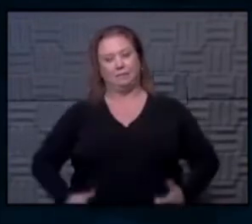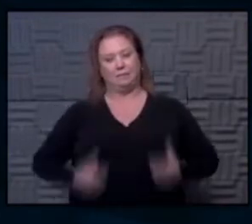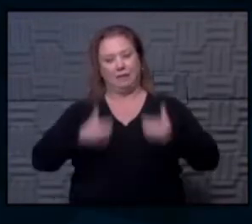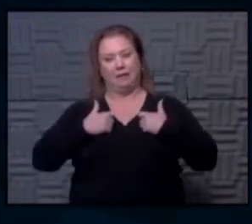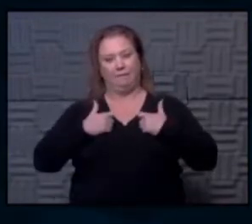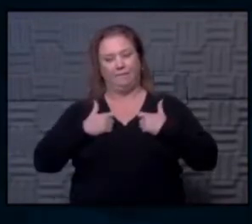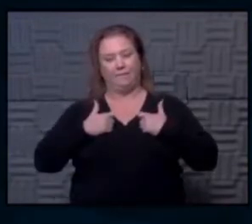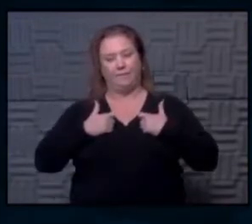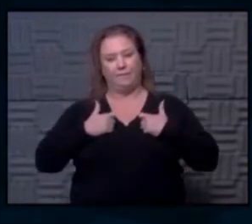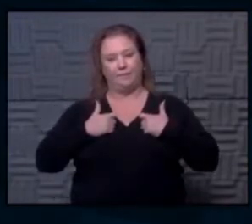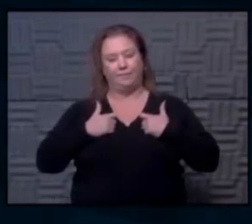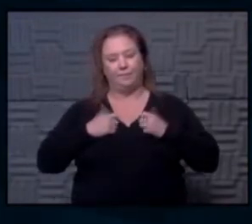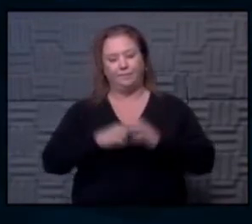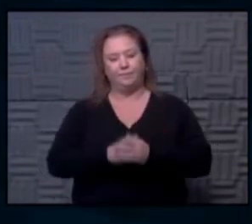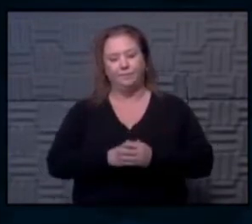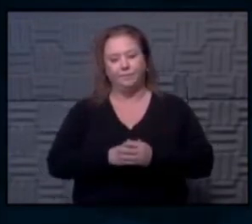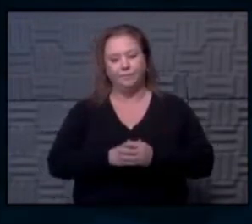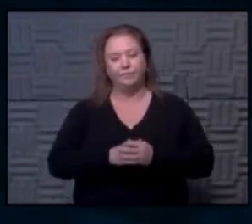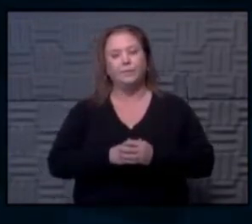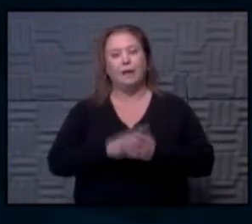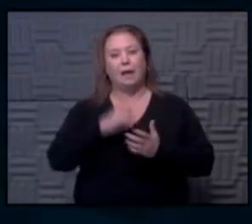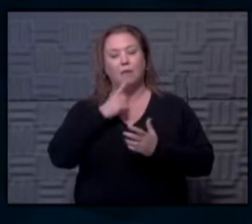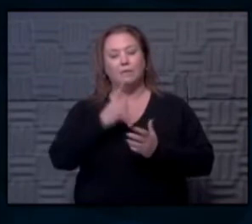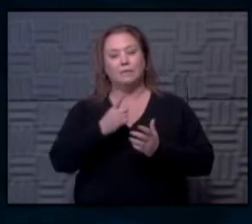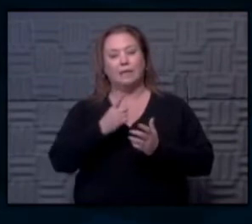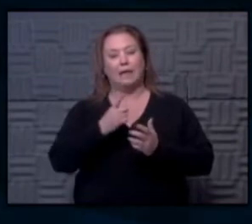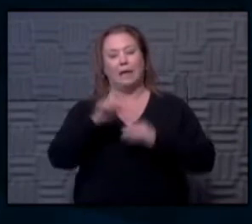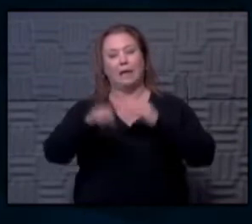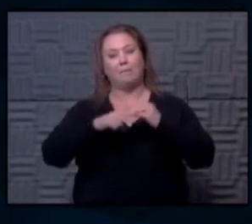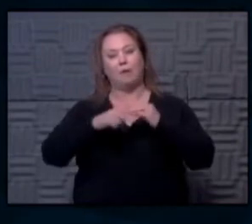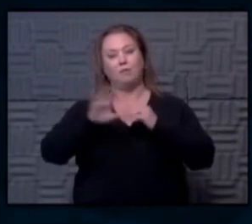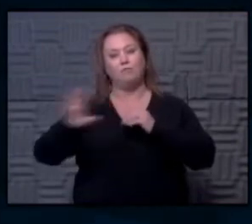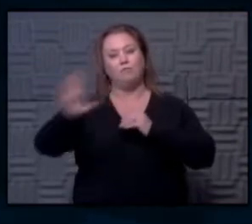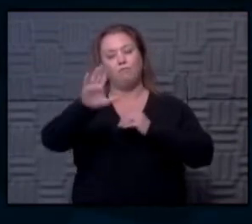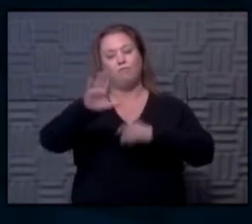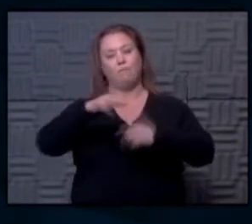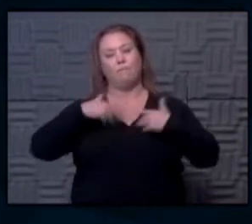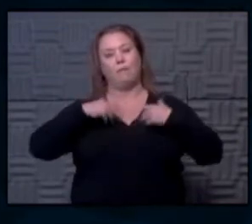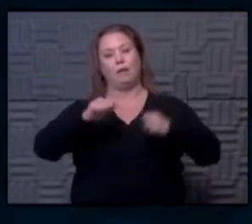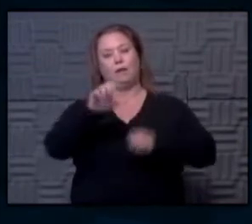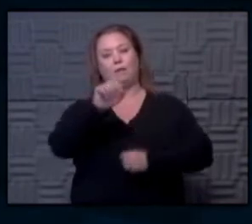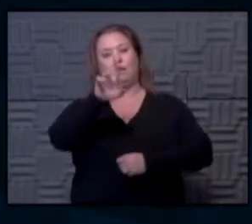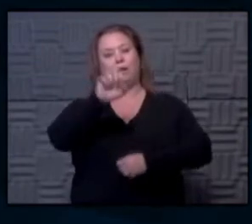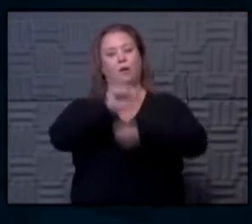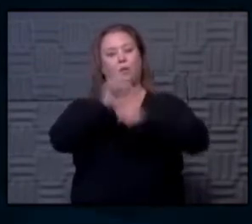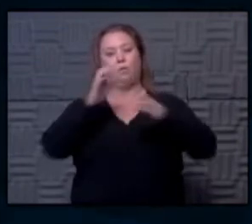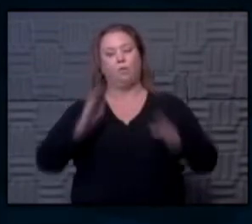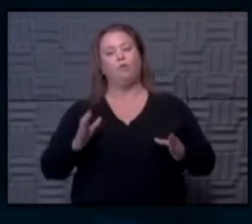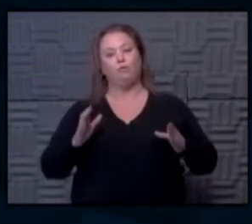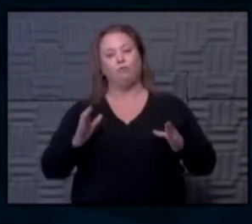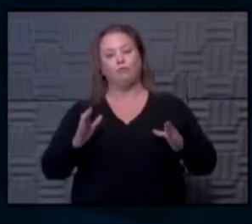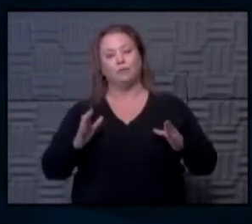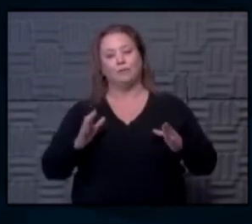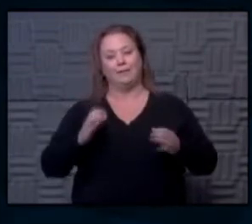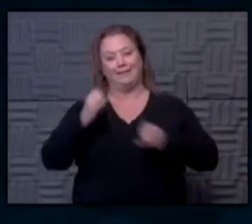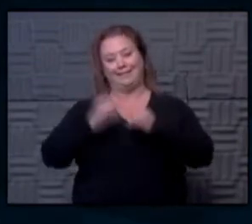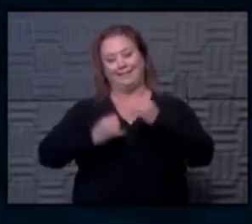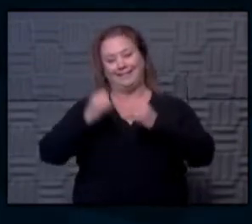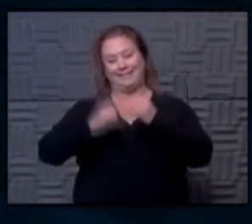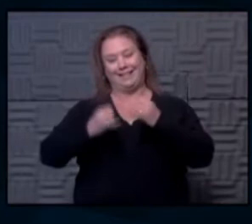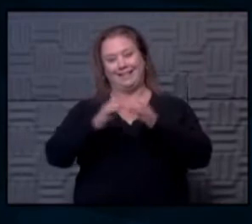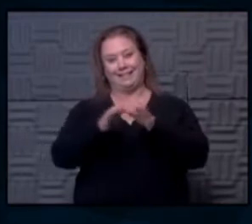brighten the world around them. And I will say this about your front line, which is actually just the last